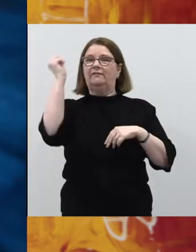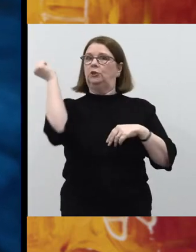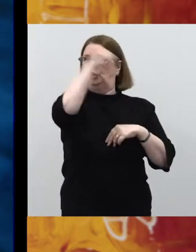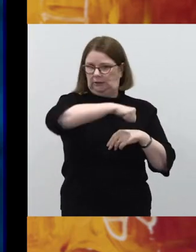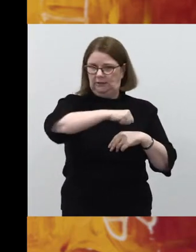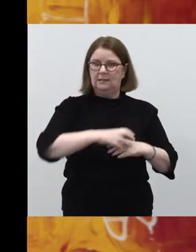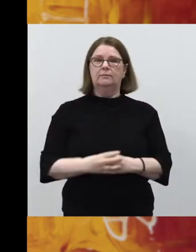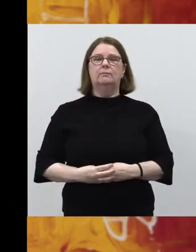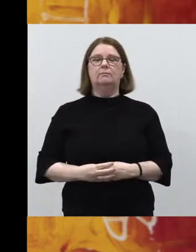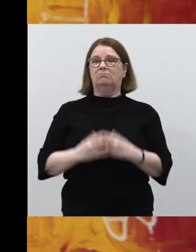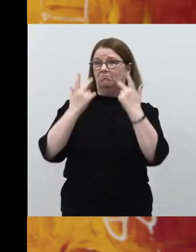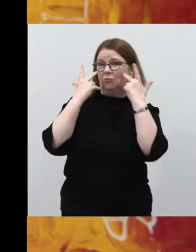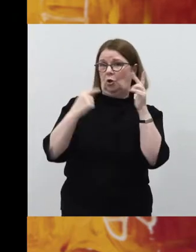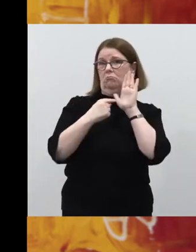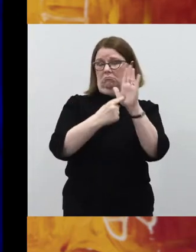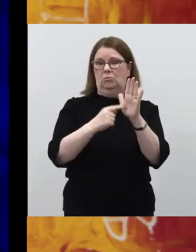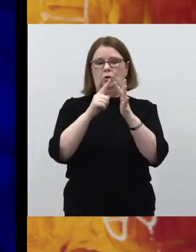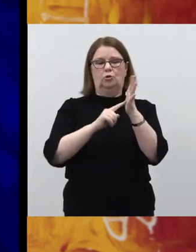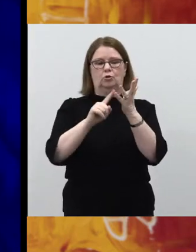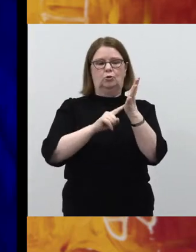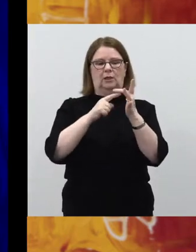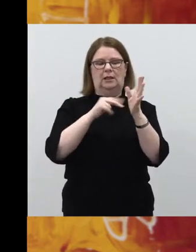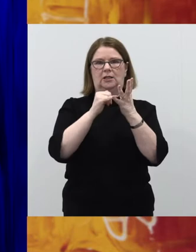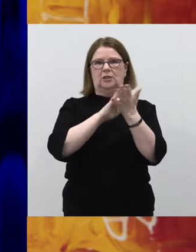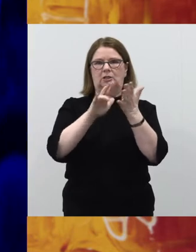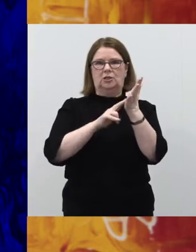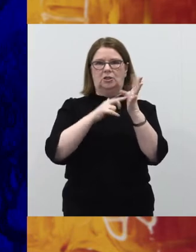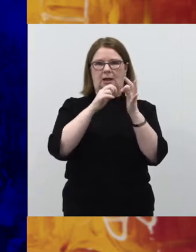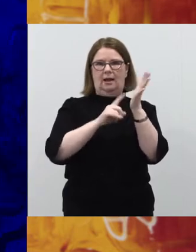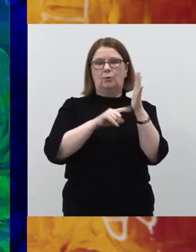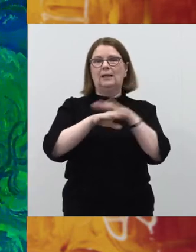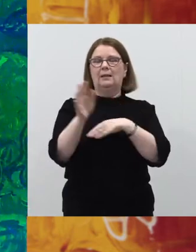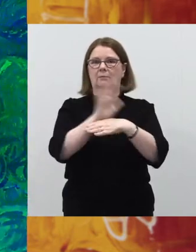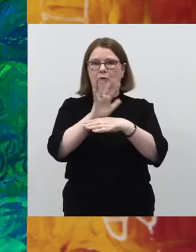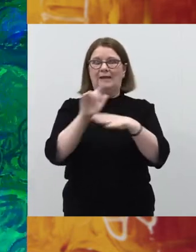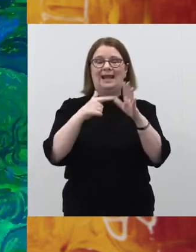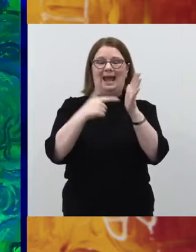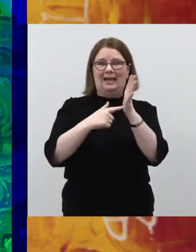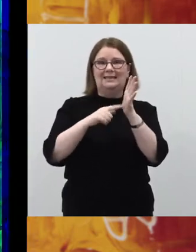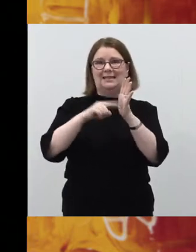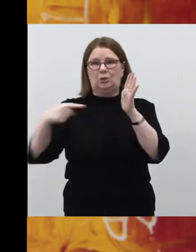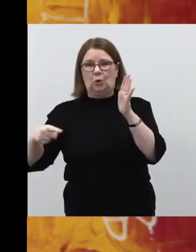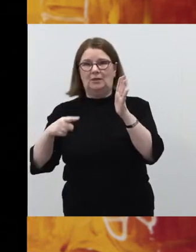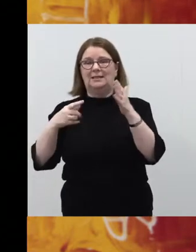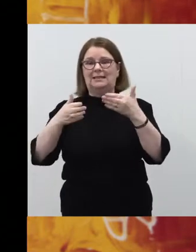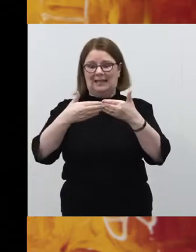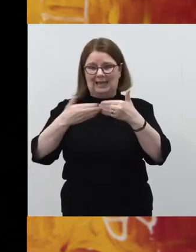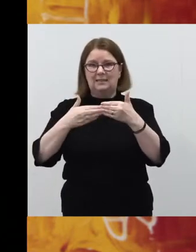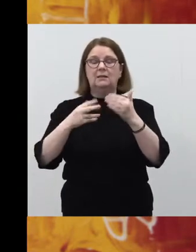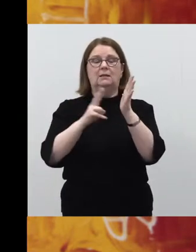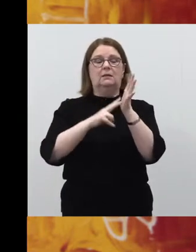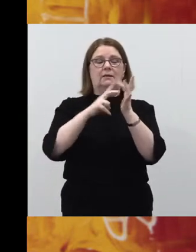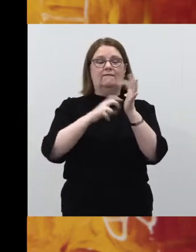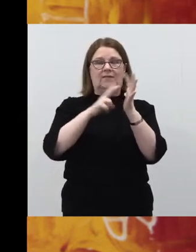Gate, Vincent van Gogh, played with manic glee by Willem Dafoe, is shown painting olive trees in a